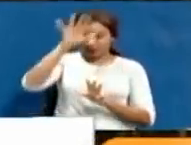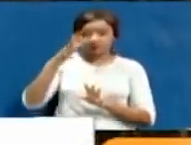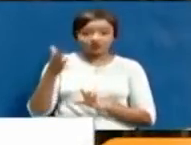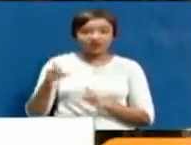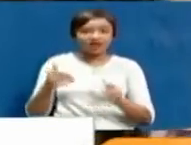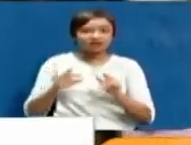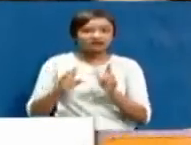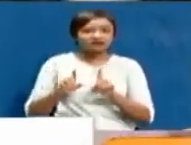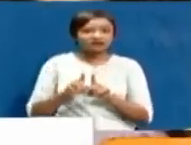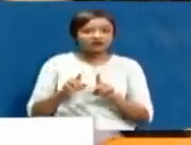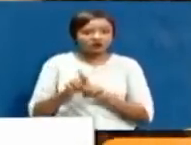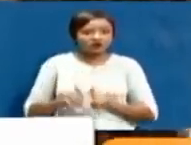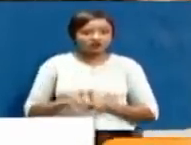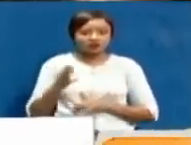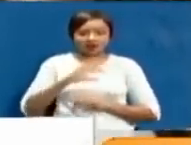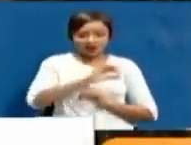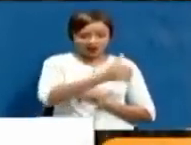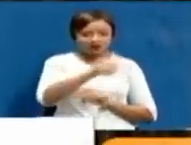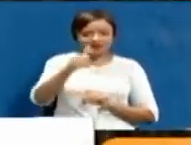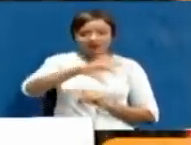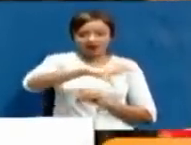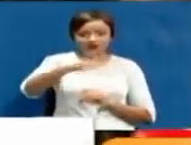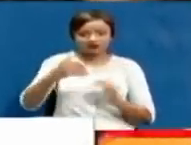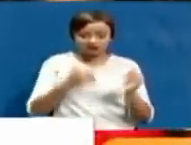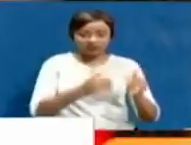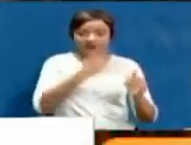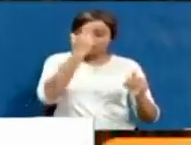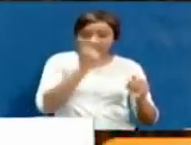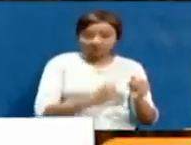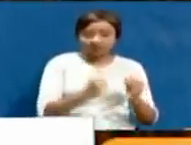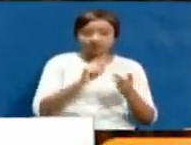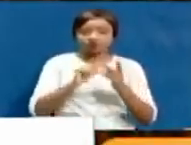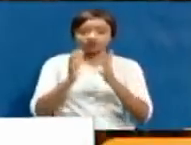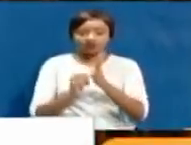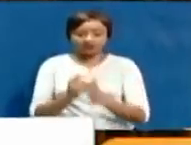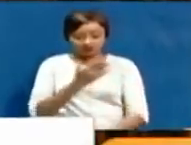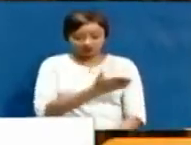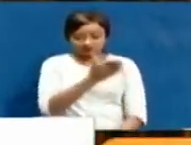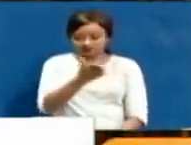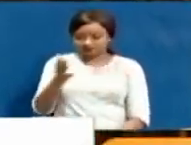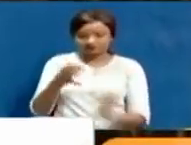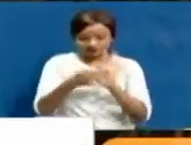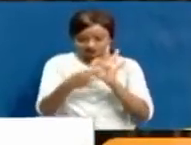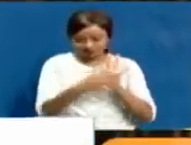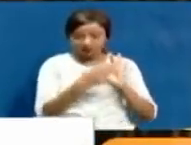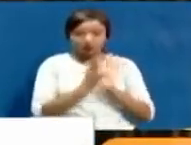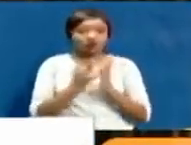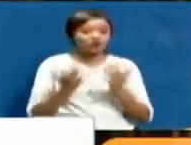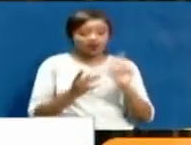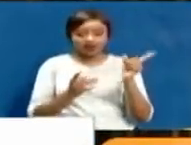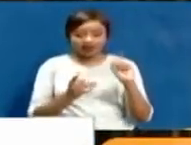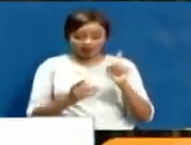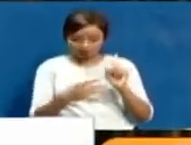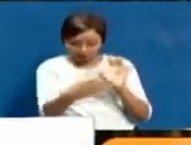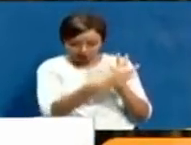ya Nairobi. Ukiangalia sasa hizo kaunti zimepakana Kajiado, uende Machakos, utakuta hizo kaunti zote zimeguzana na Nairobi kimipaka. Kwa